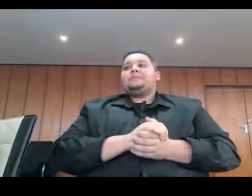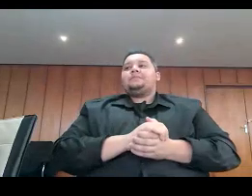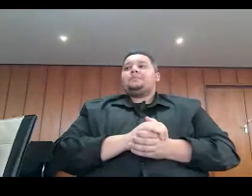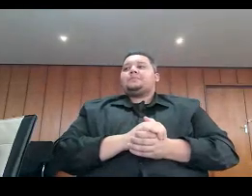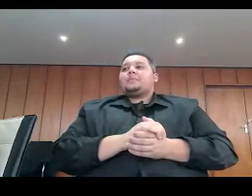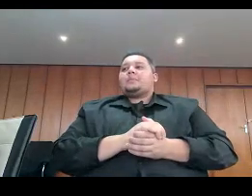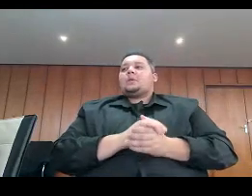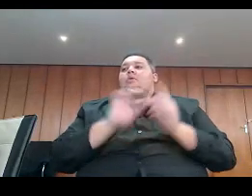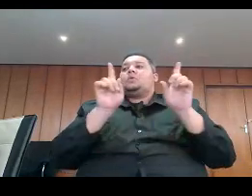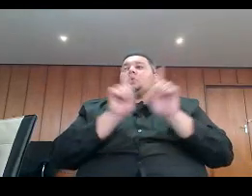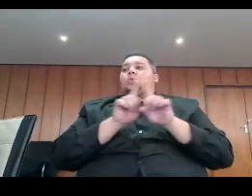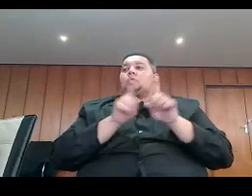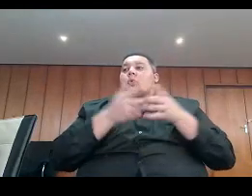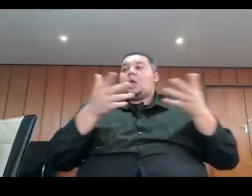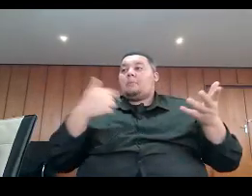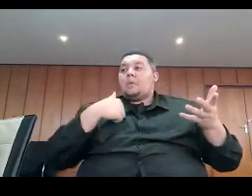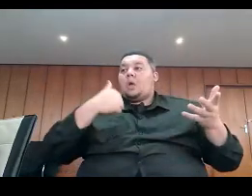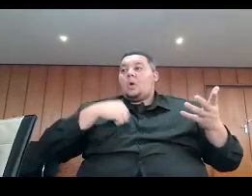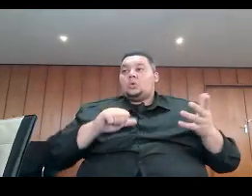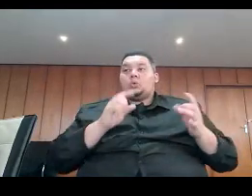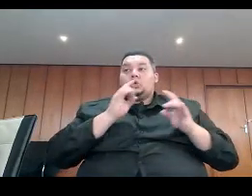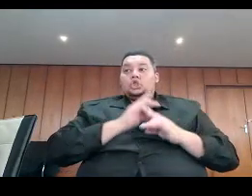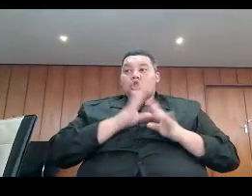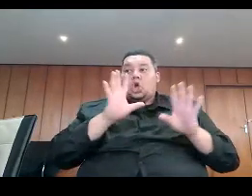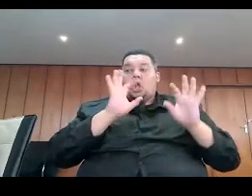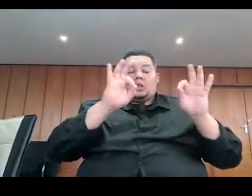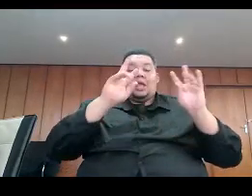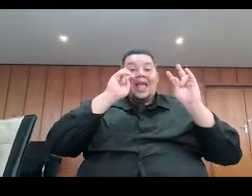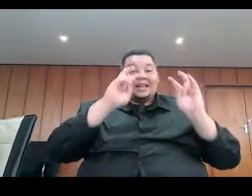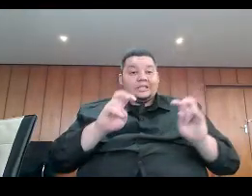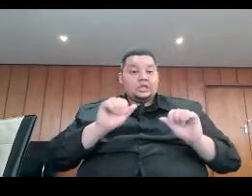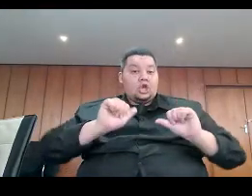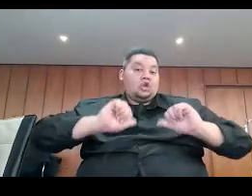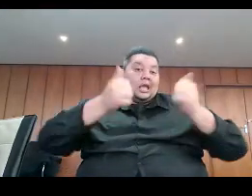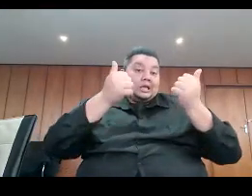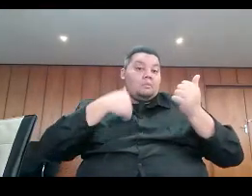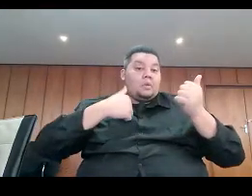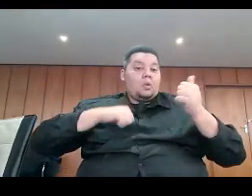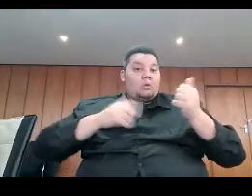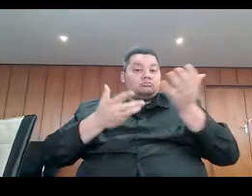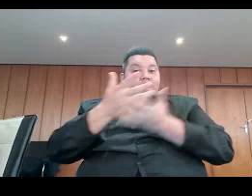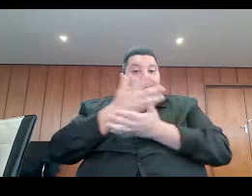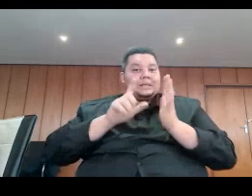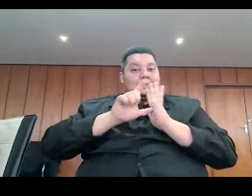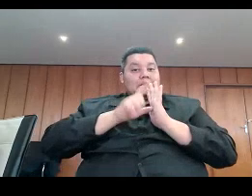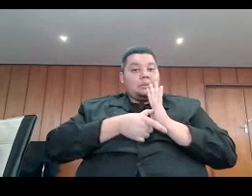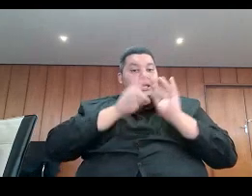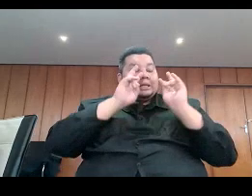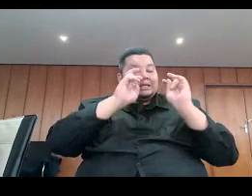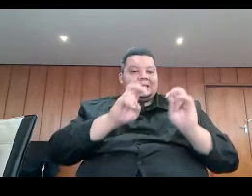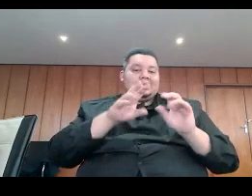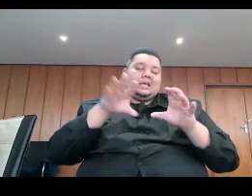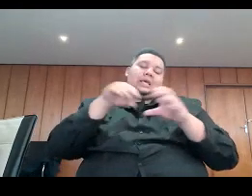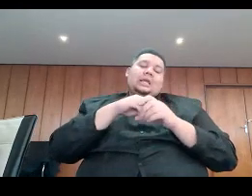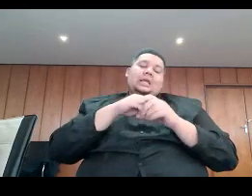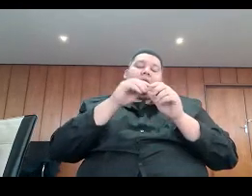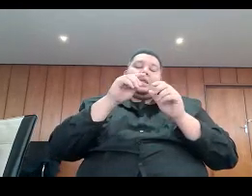And here I want to start with research excellence by talking about disability studies in